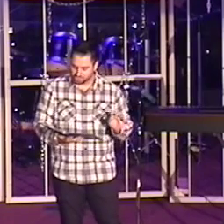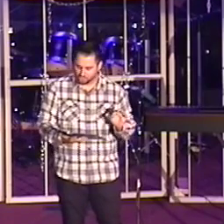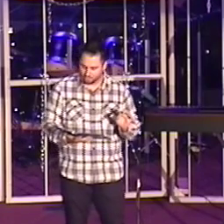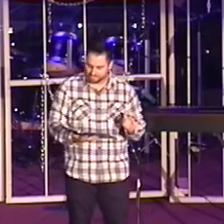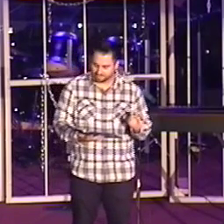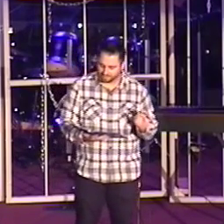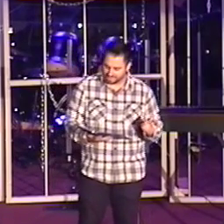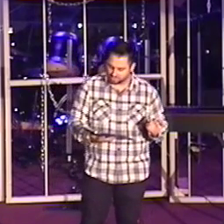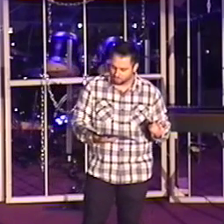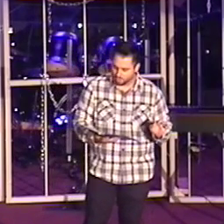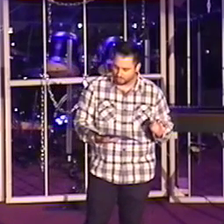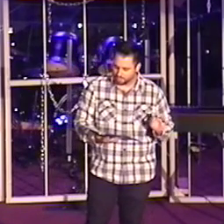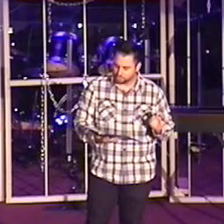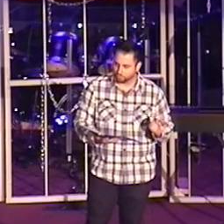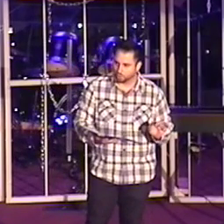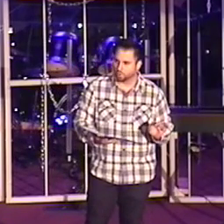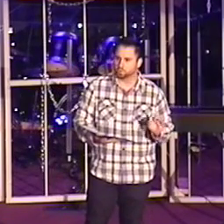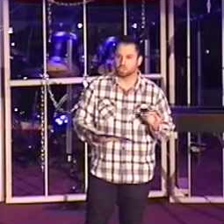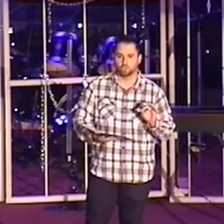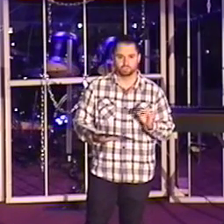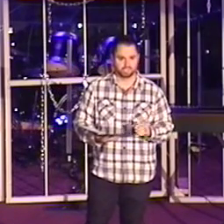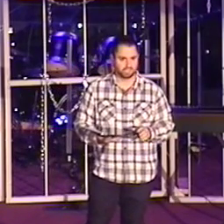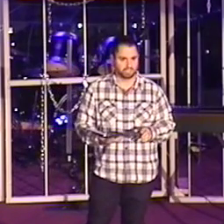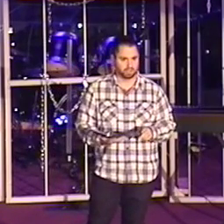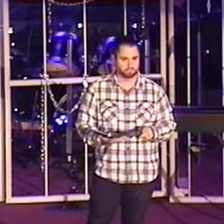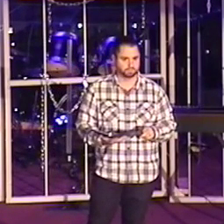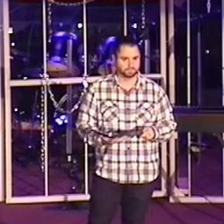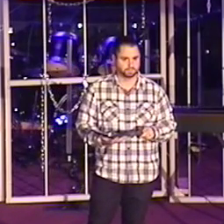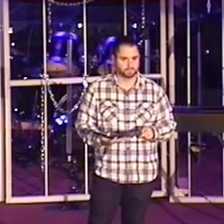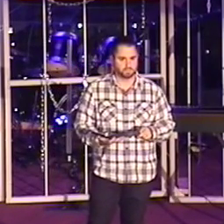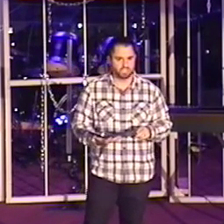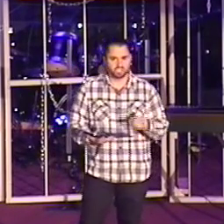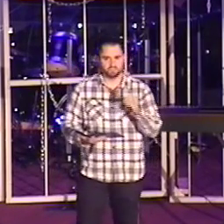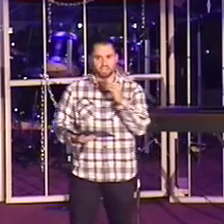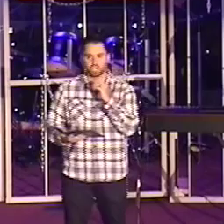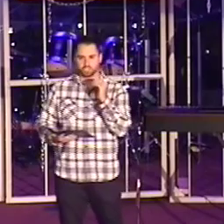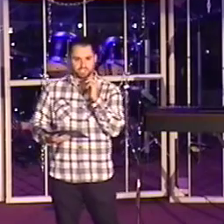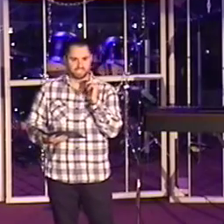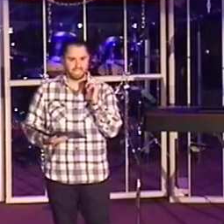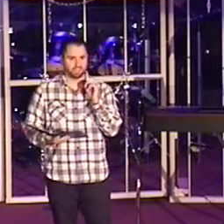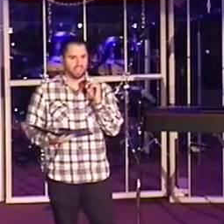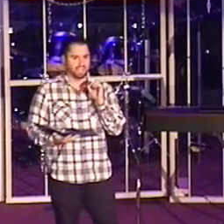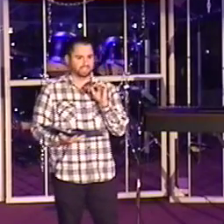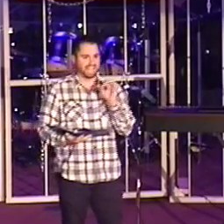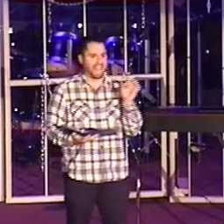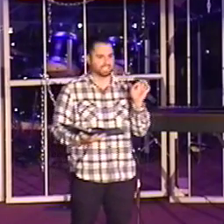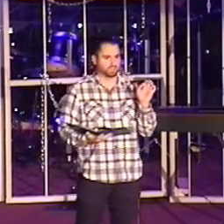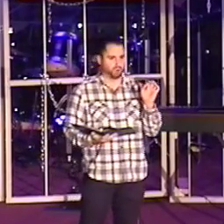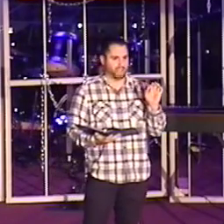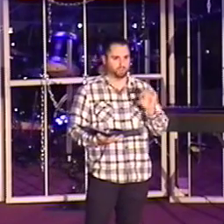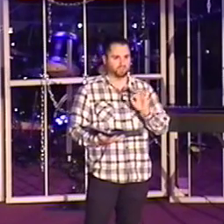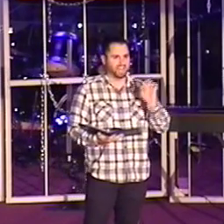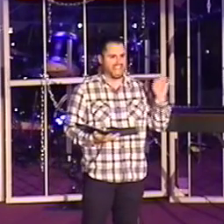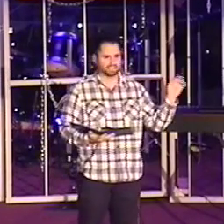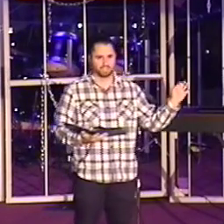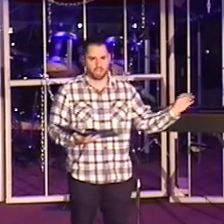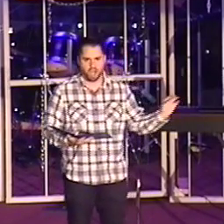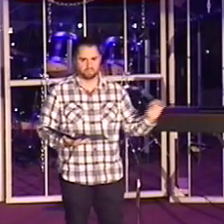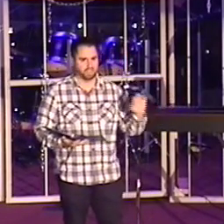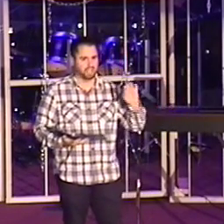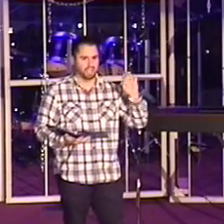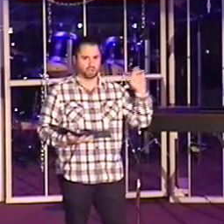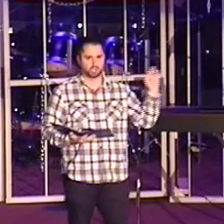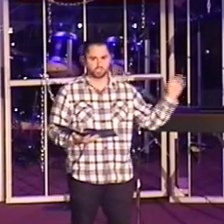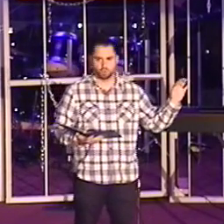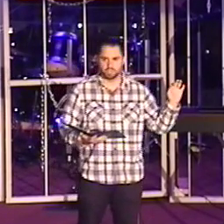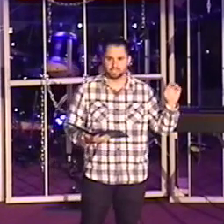eyes, so is the lazy one to those who send him. You see, vinegar to the teeth, it's acid, right? We find acid in